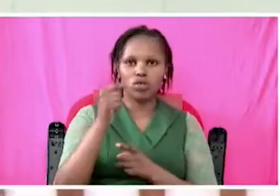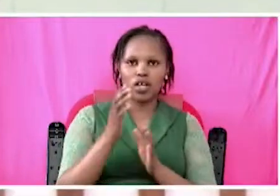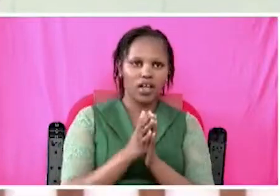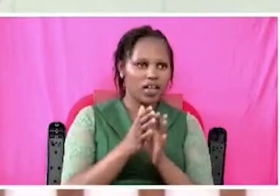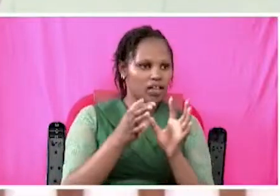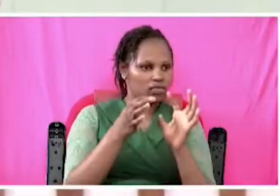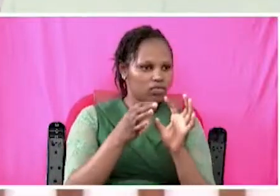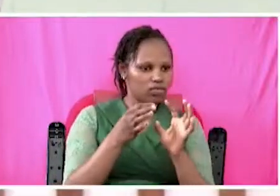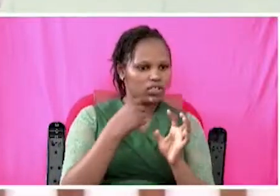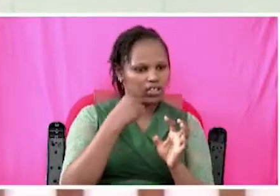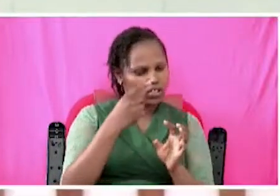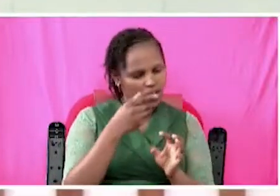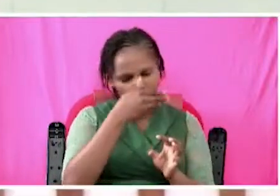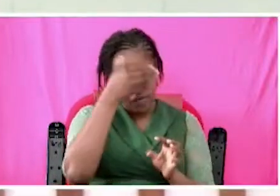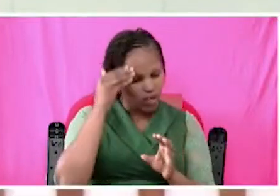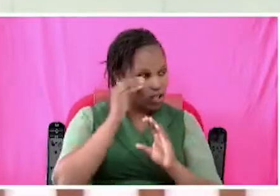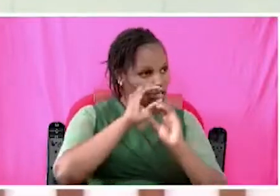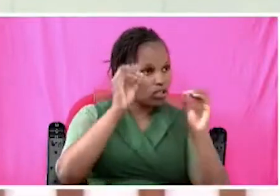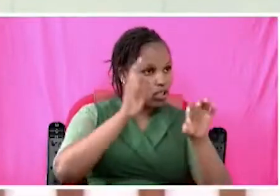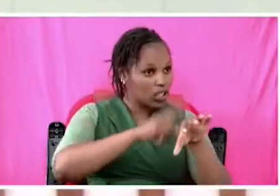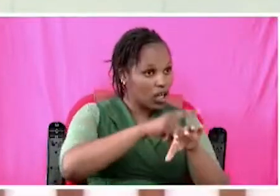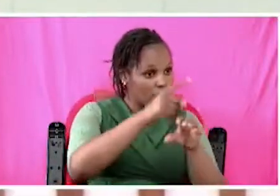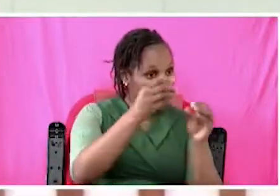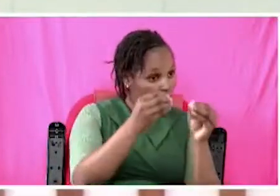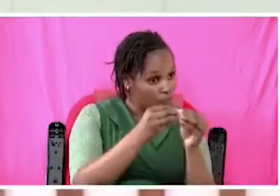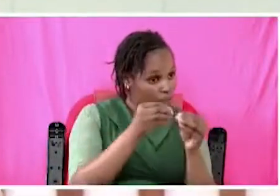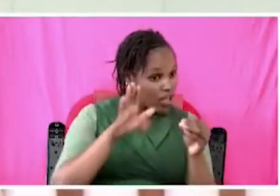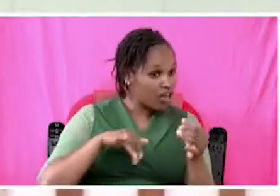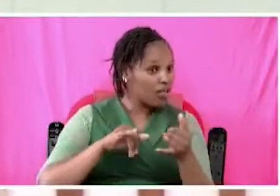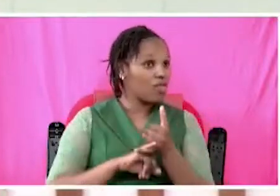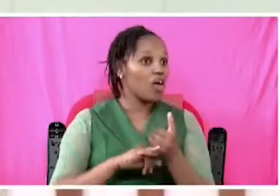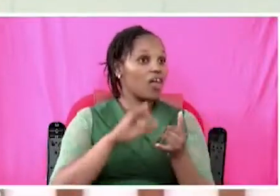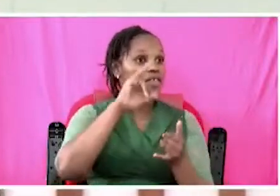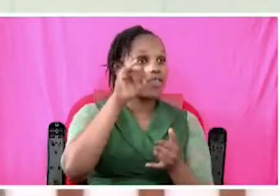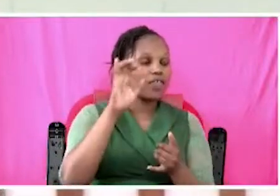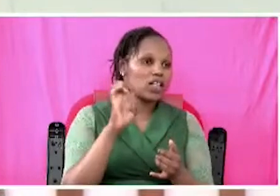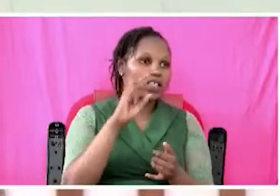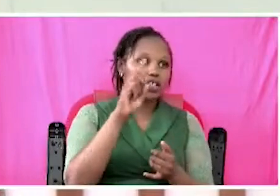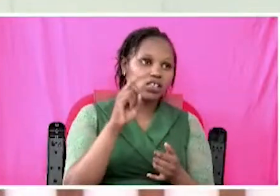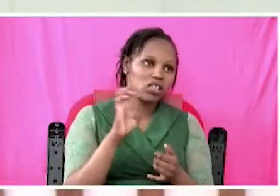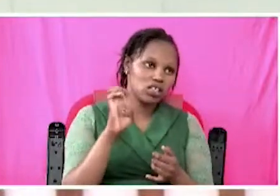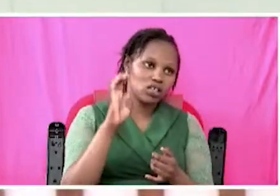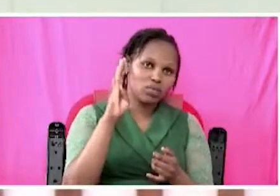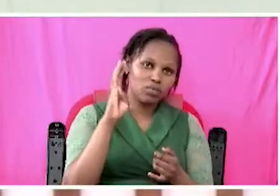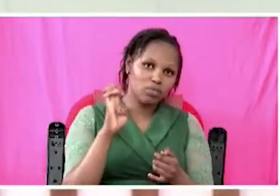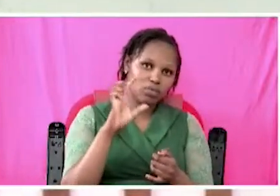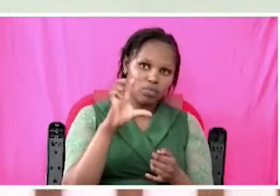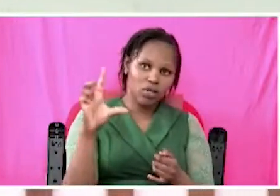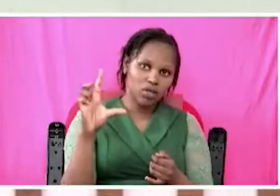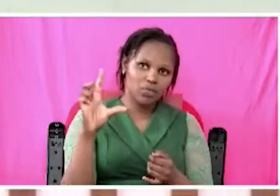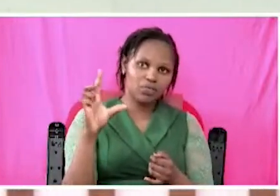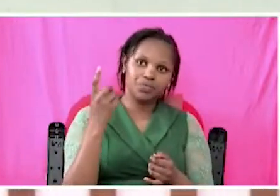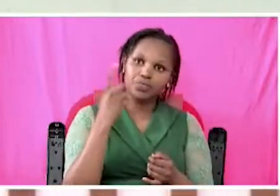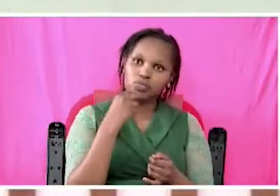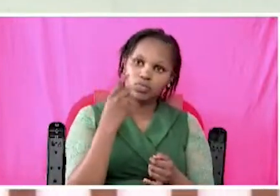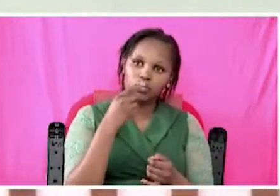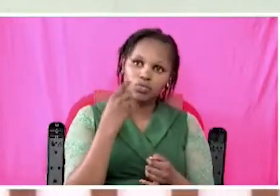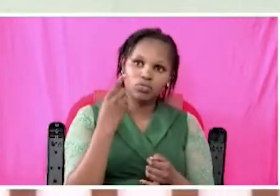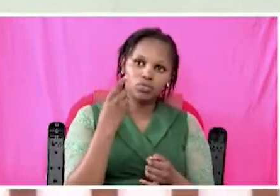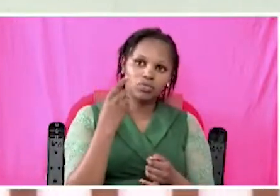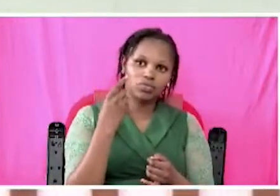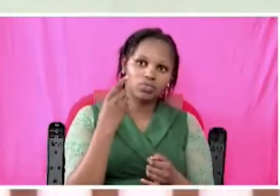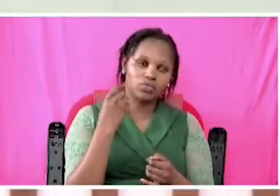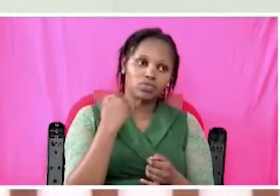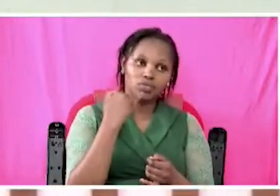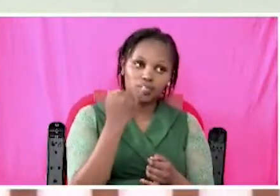forget, when you meet your wife, Jezebel, whom we'll see in a short while, who